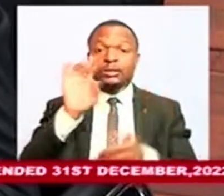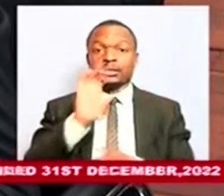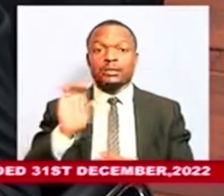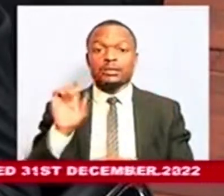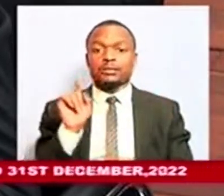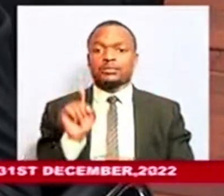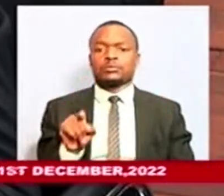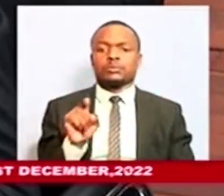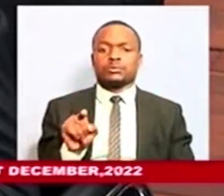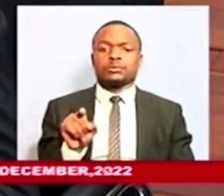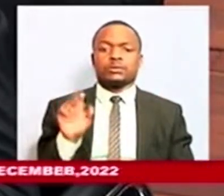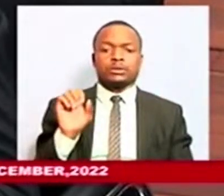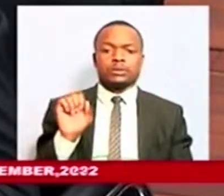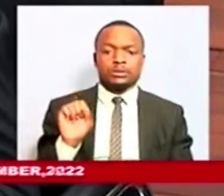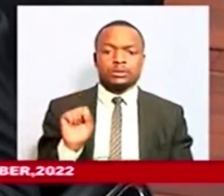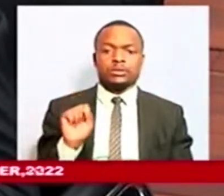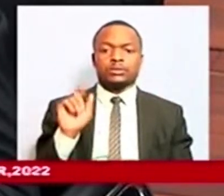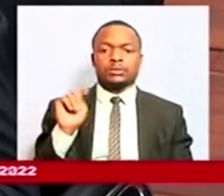was paid